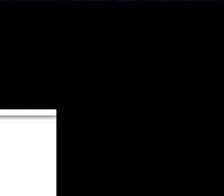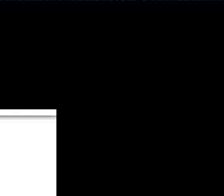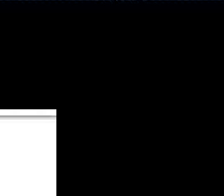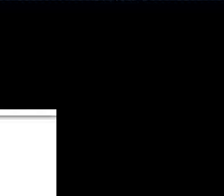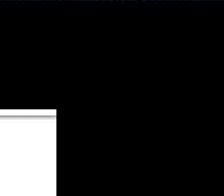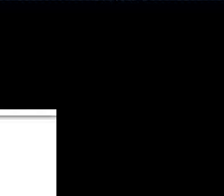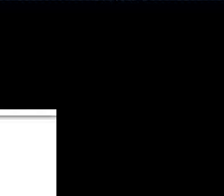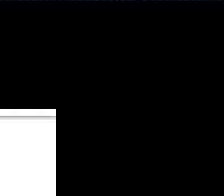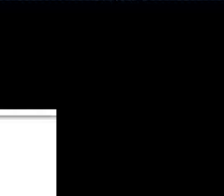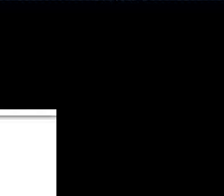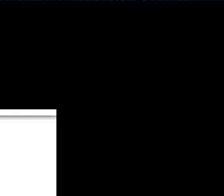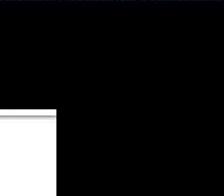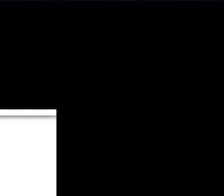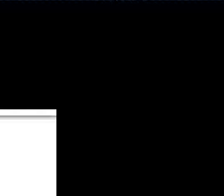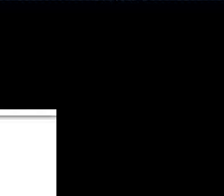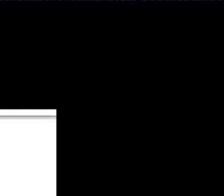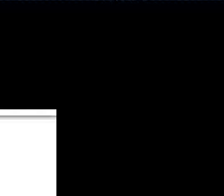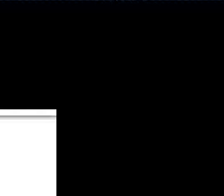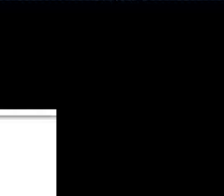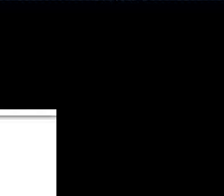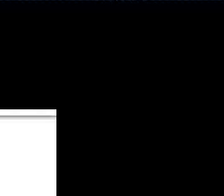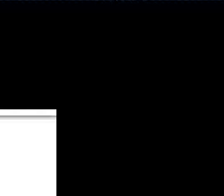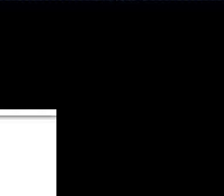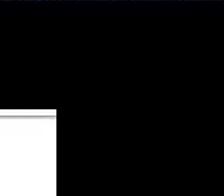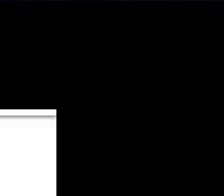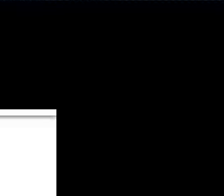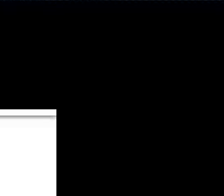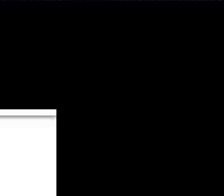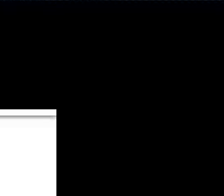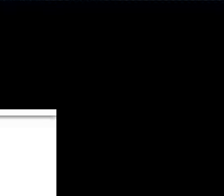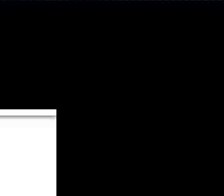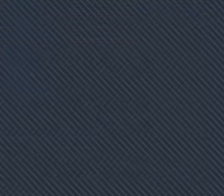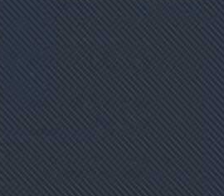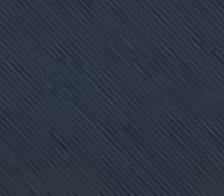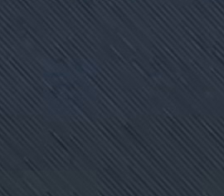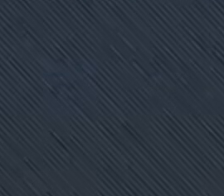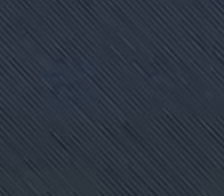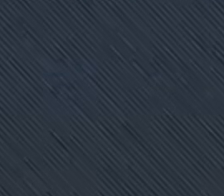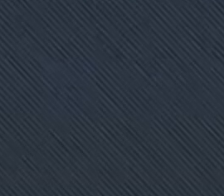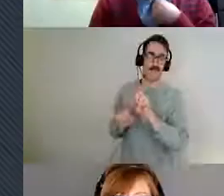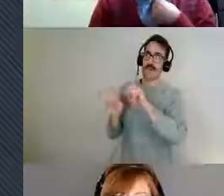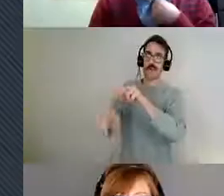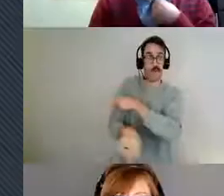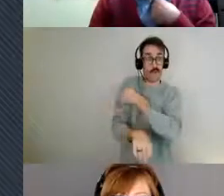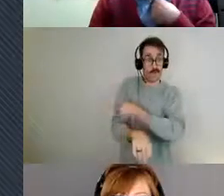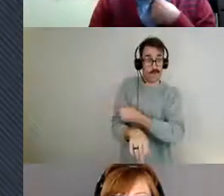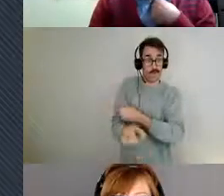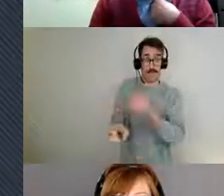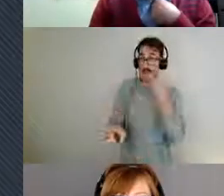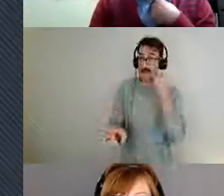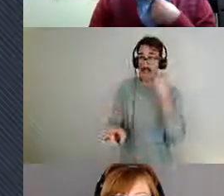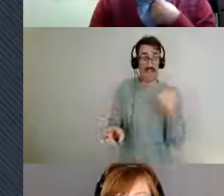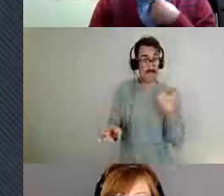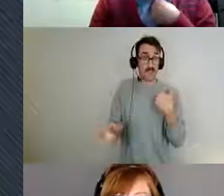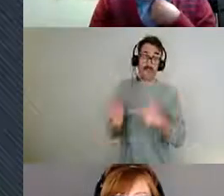will on a Form 1? Unfortunately, we cannot do that if she's not meeting the